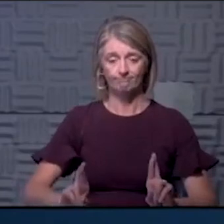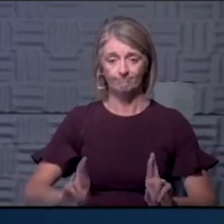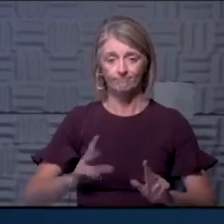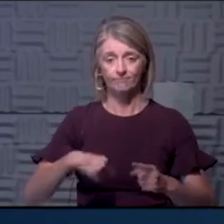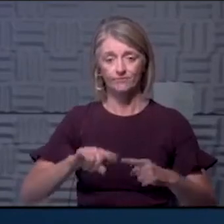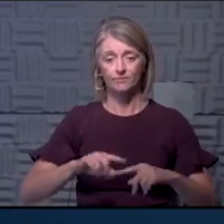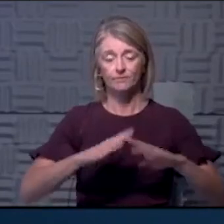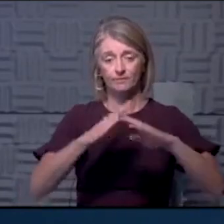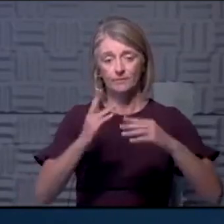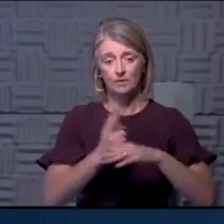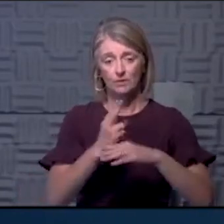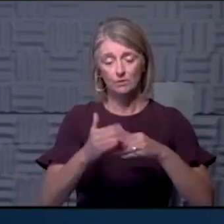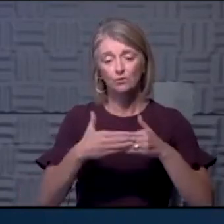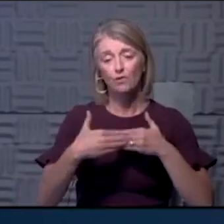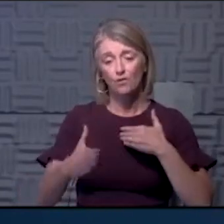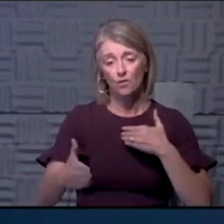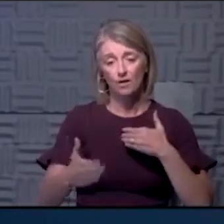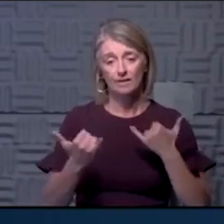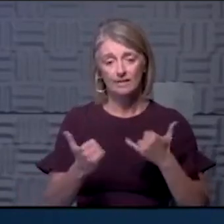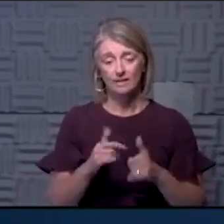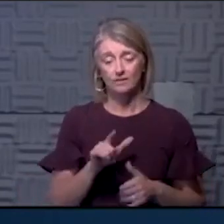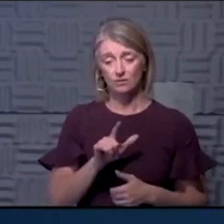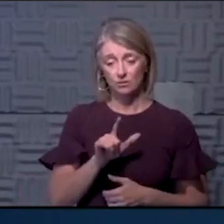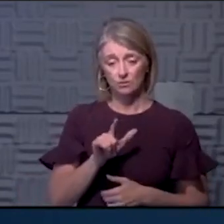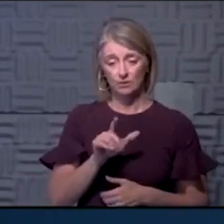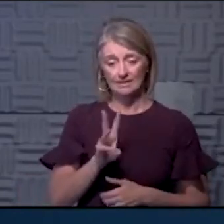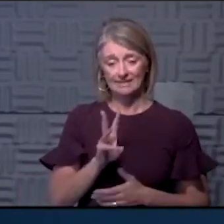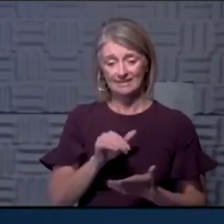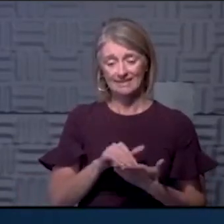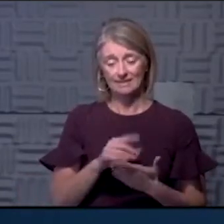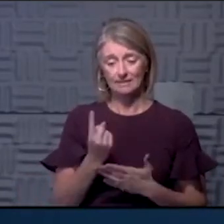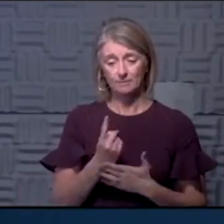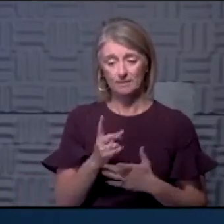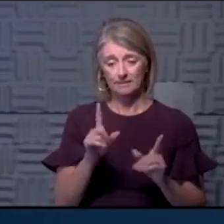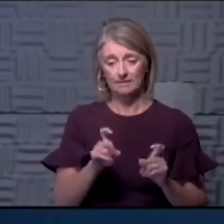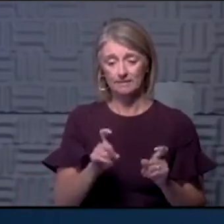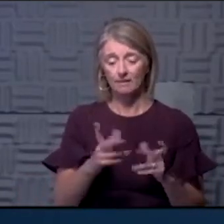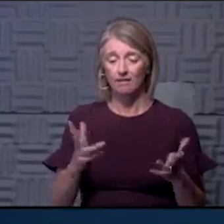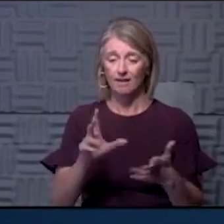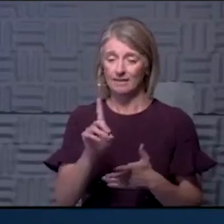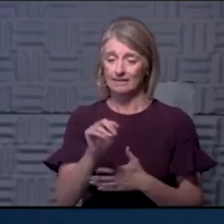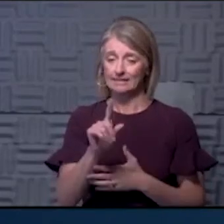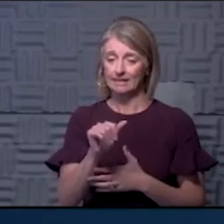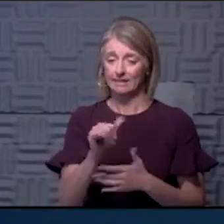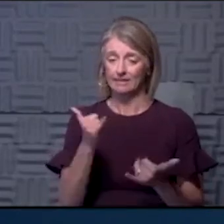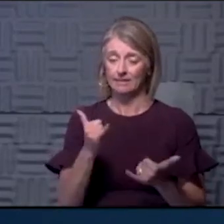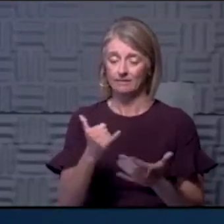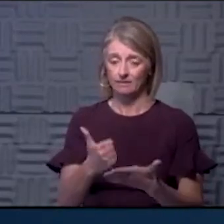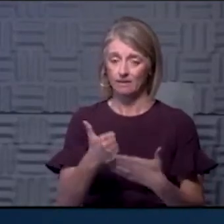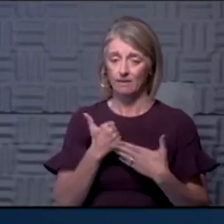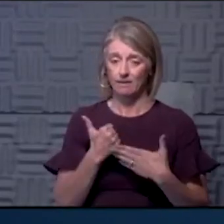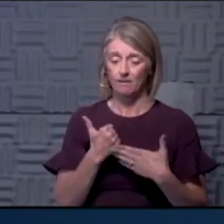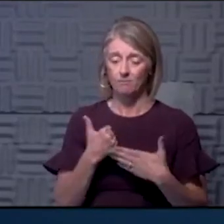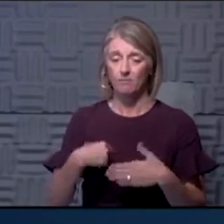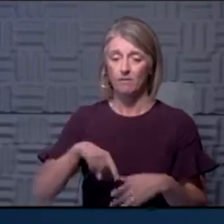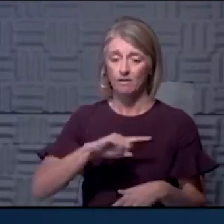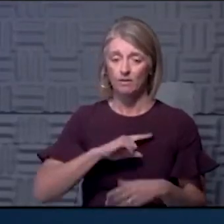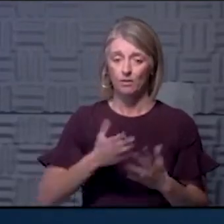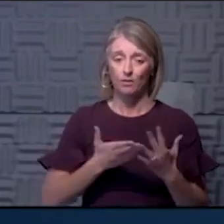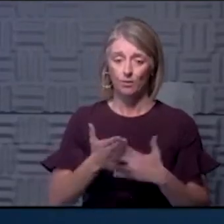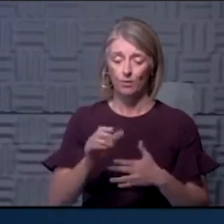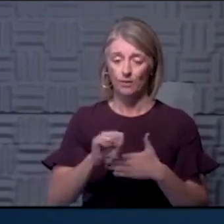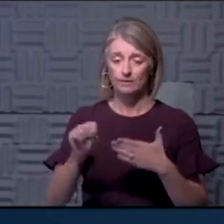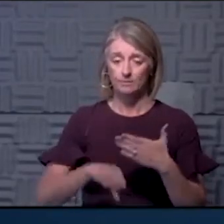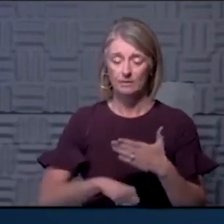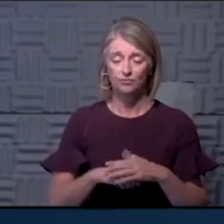we can use going forward. And now at 26,000 some tests, we've got lots of data points to help inform the conversation throughout the rest of the